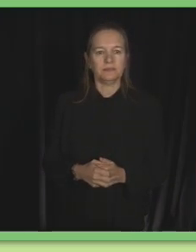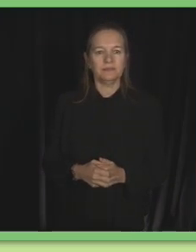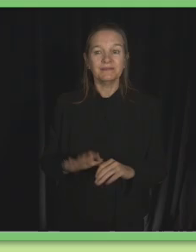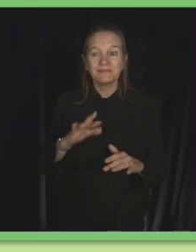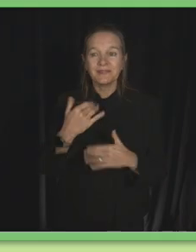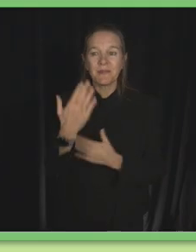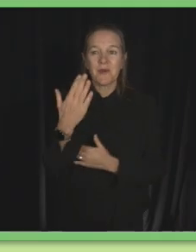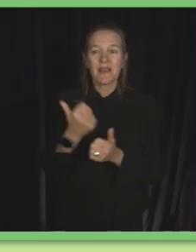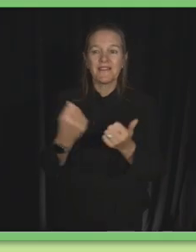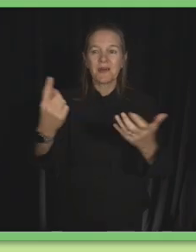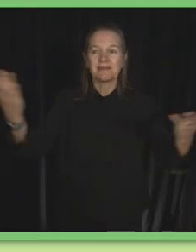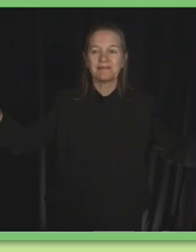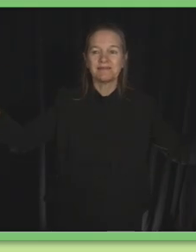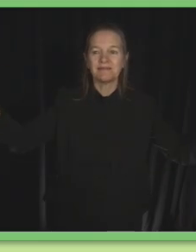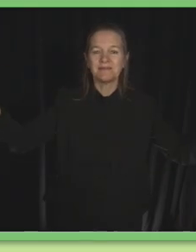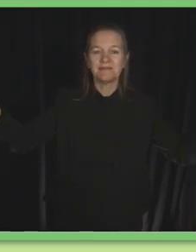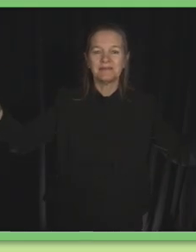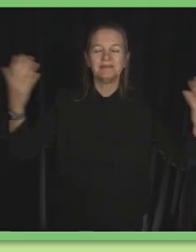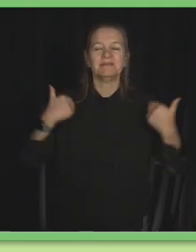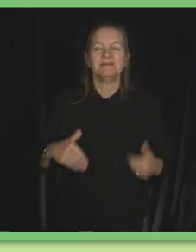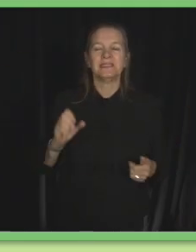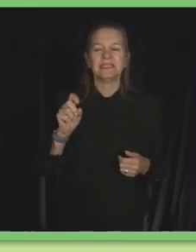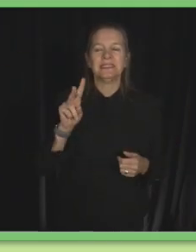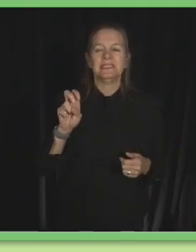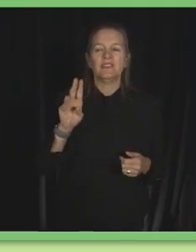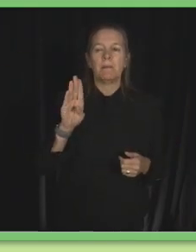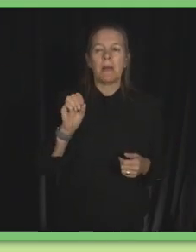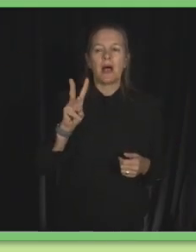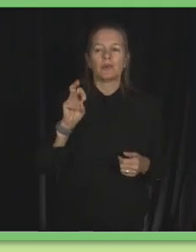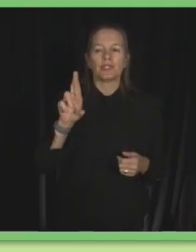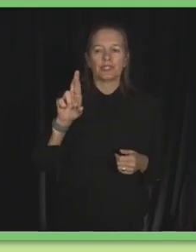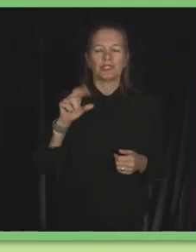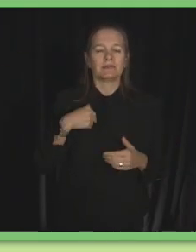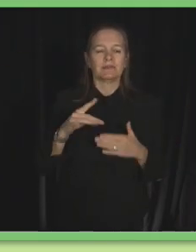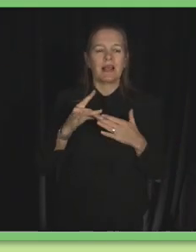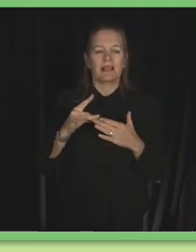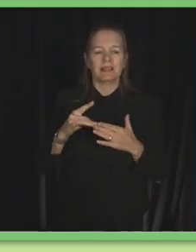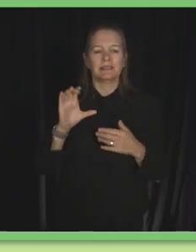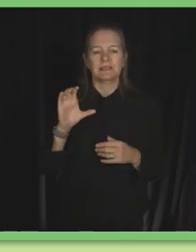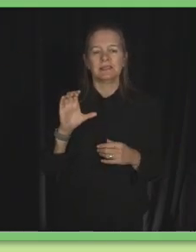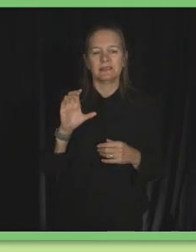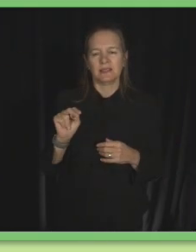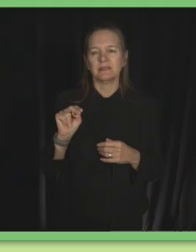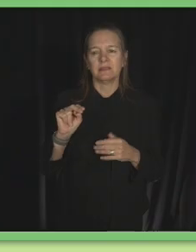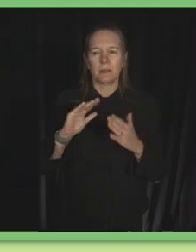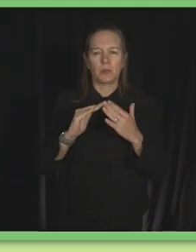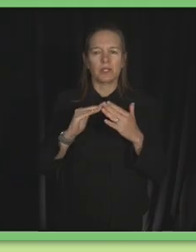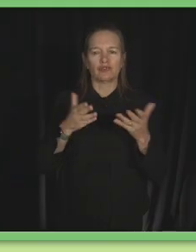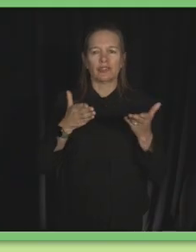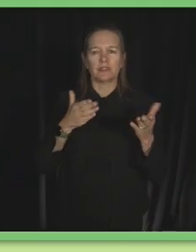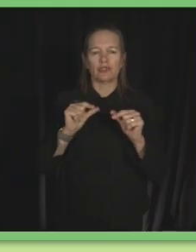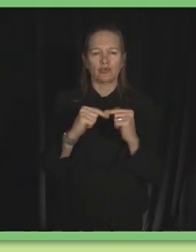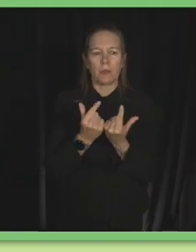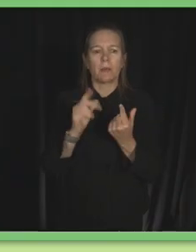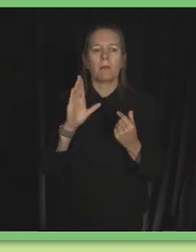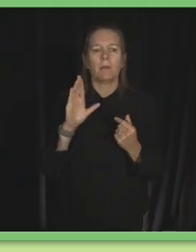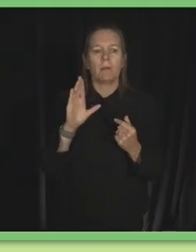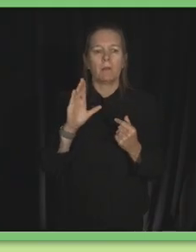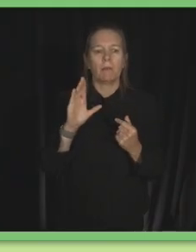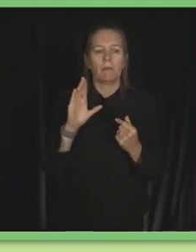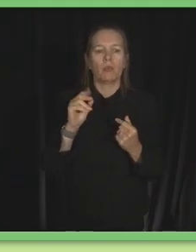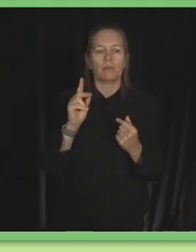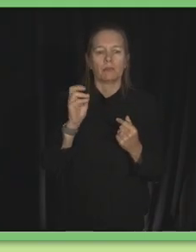Good morning, everyone. I'm Steve Bauer. I lead the Cloud Native Compute Services group at Bloomberg.